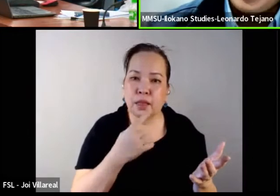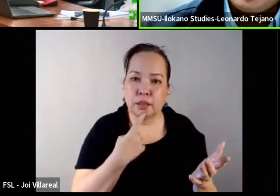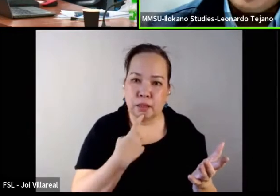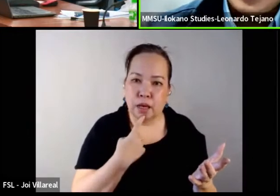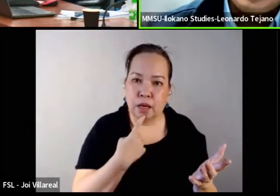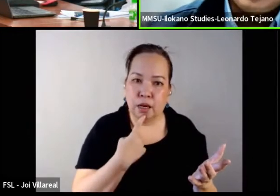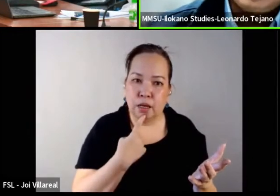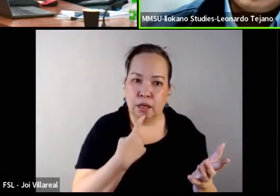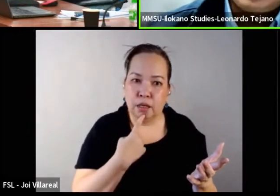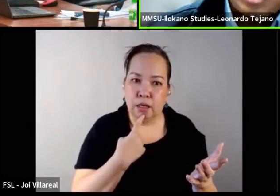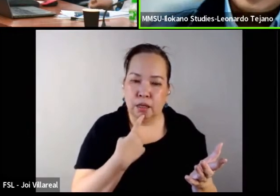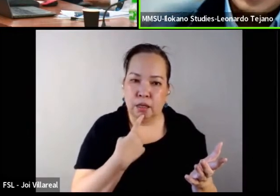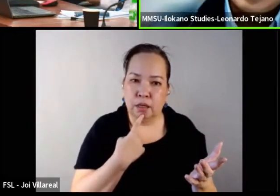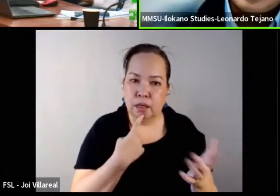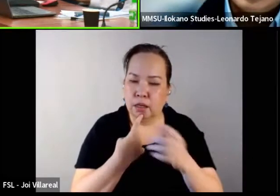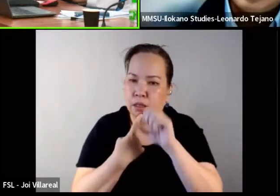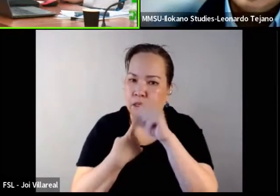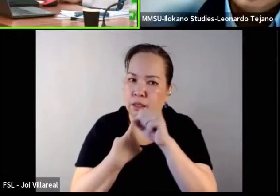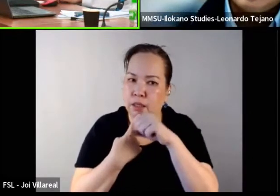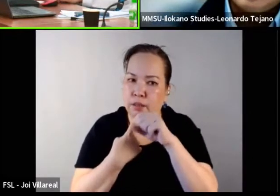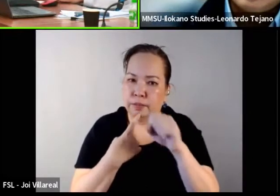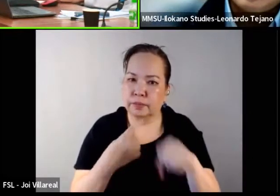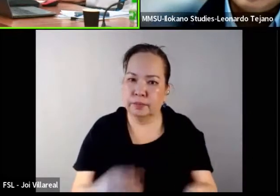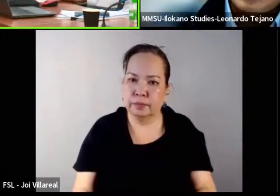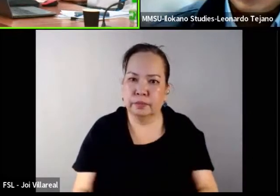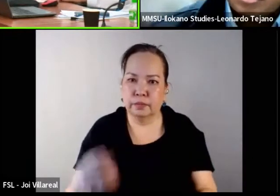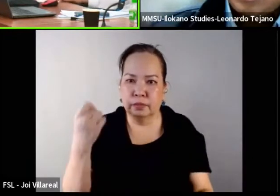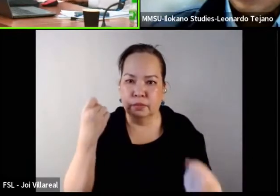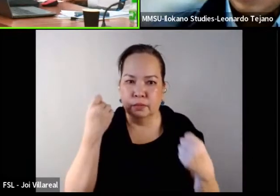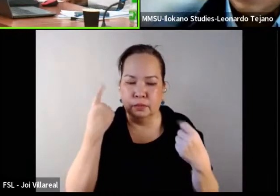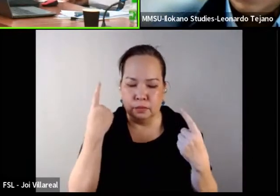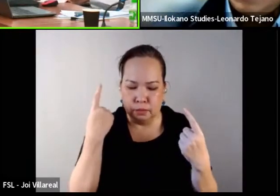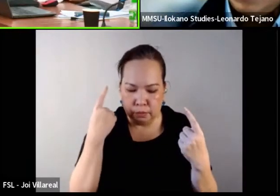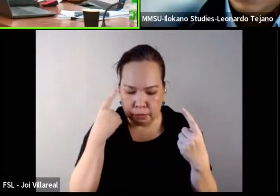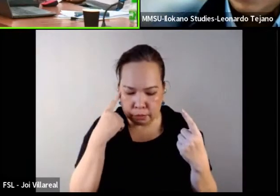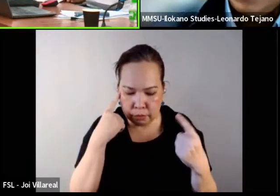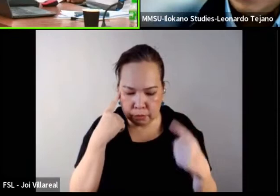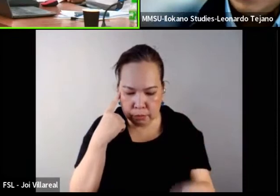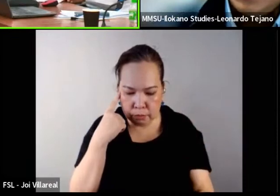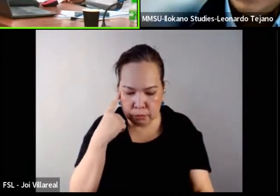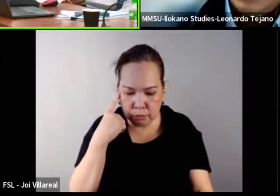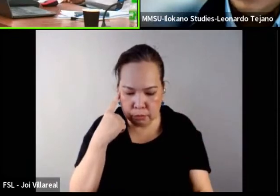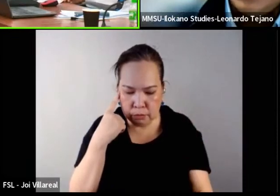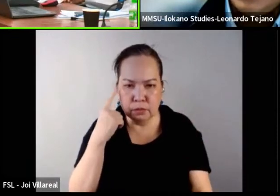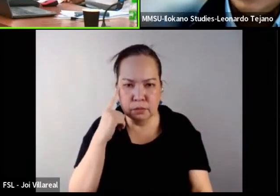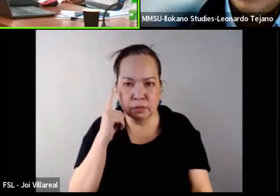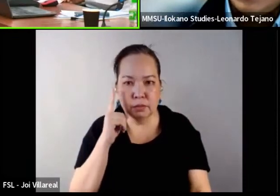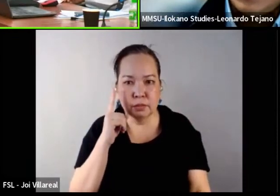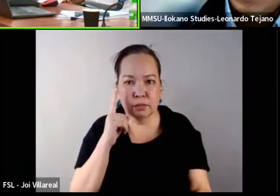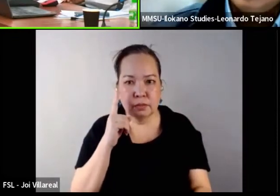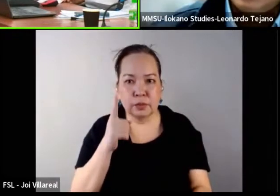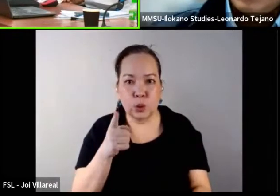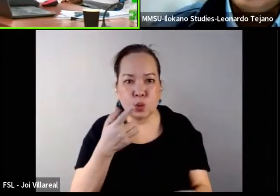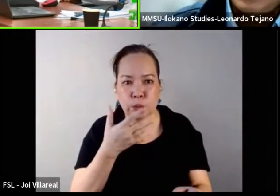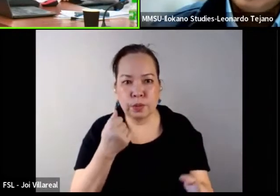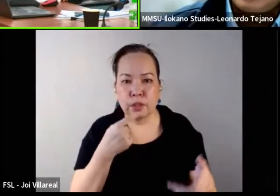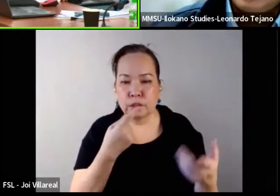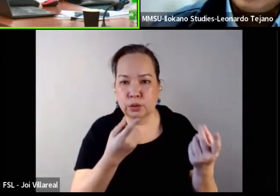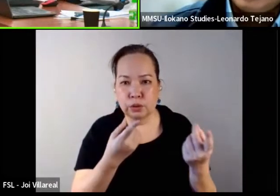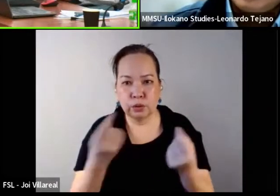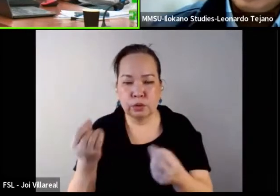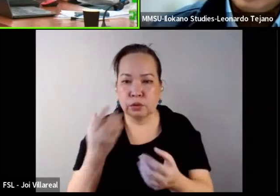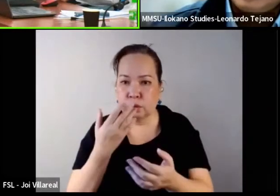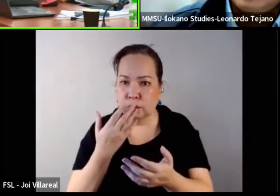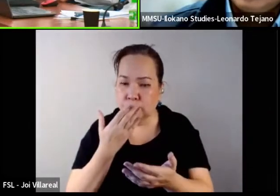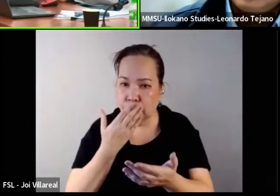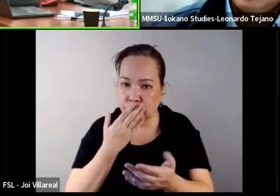Chair. Because thank you, Mr. Tejano. We understand, and I think that is the correct way to implement it.